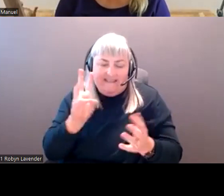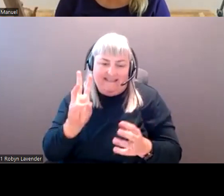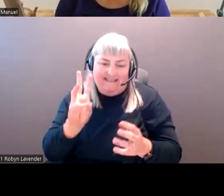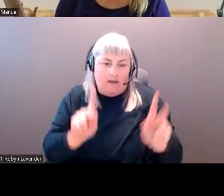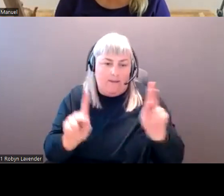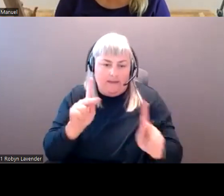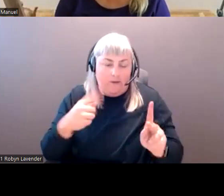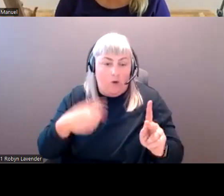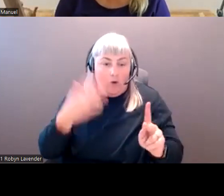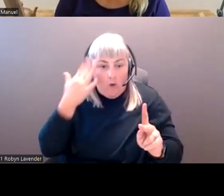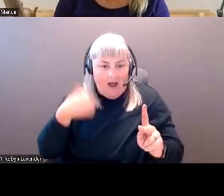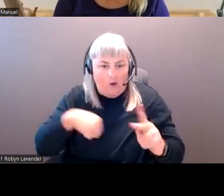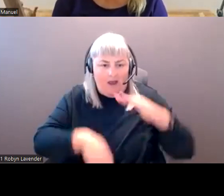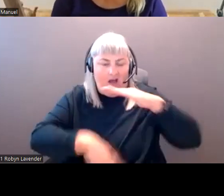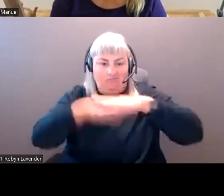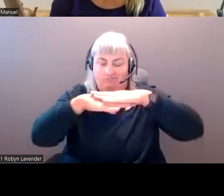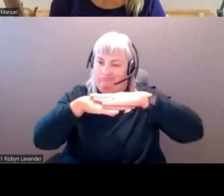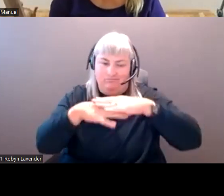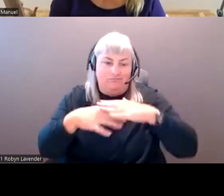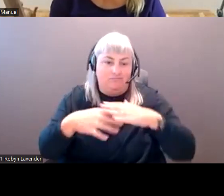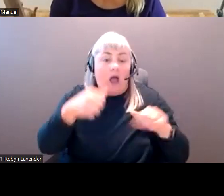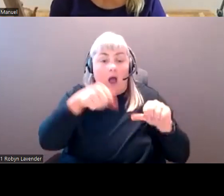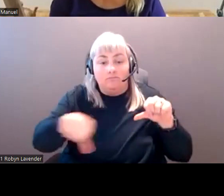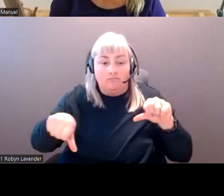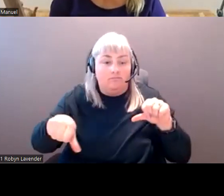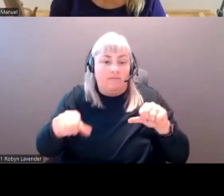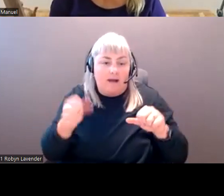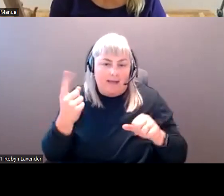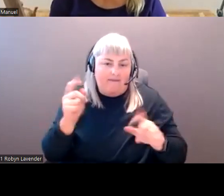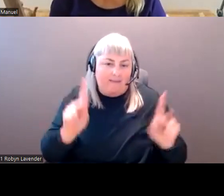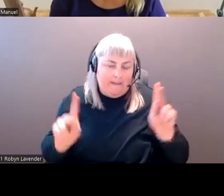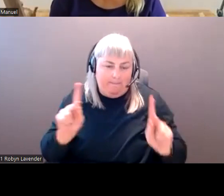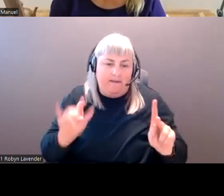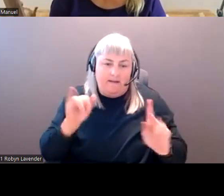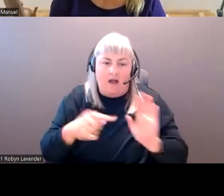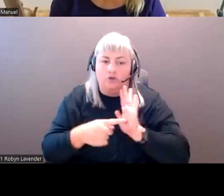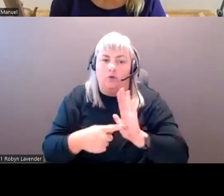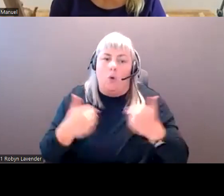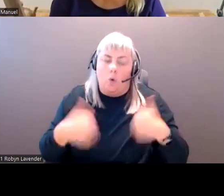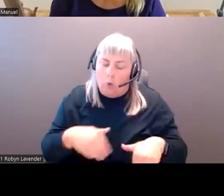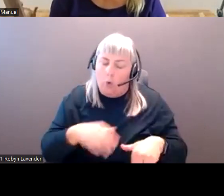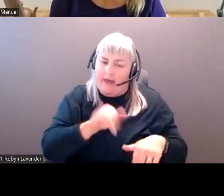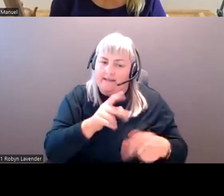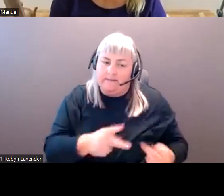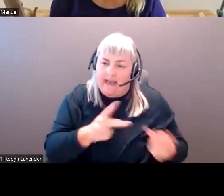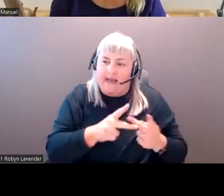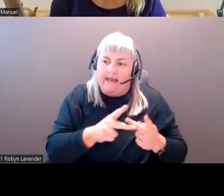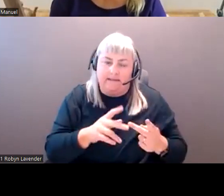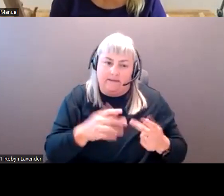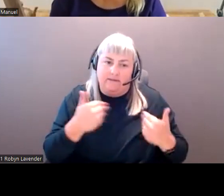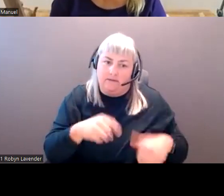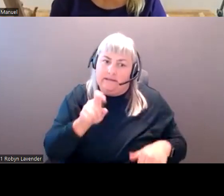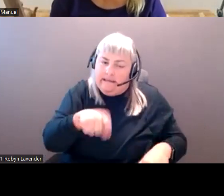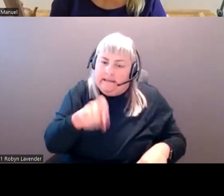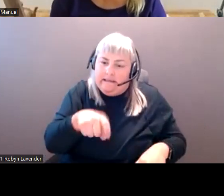turned away 11 individuals. So that's really showing the need of that space. Some of the reasons we've had to